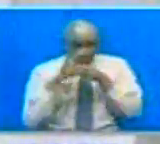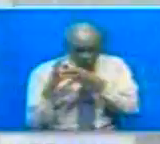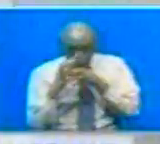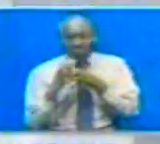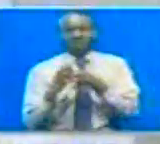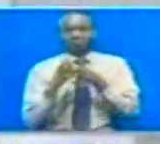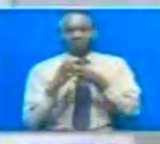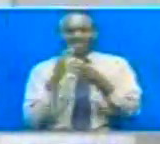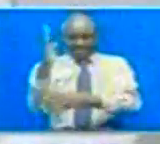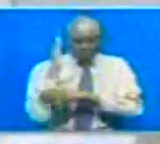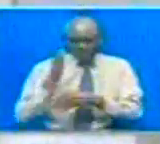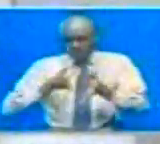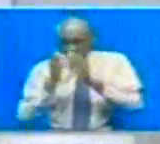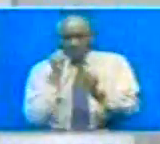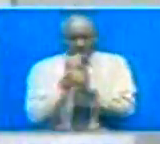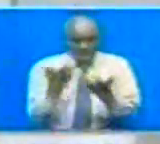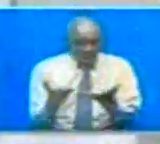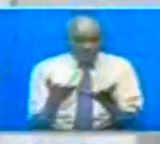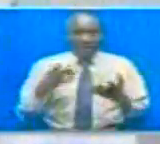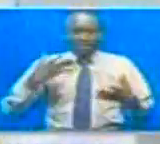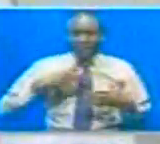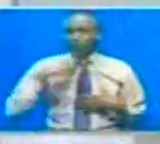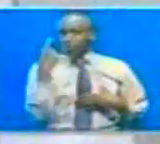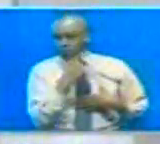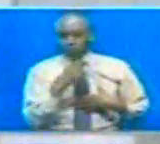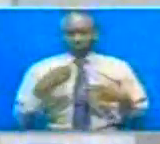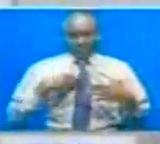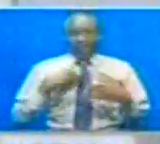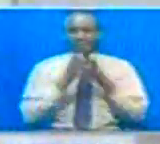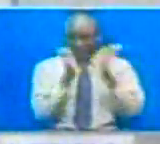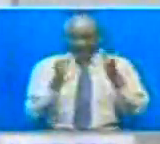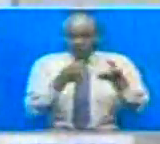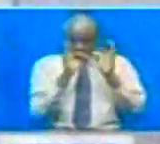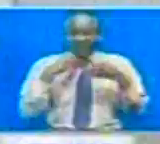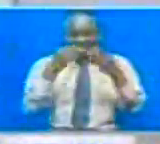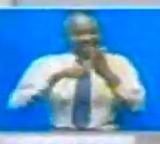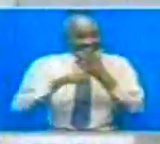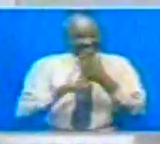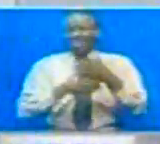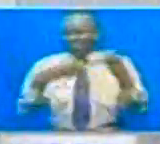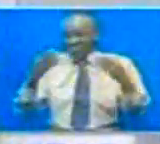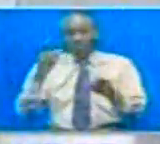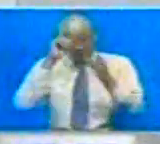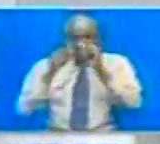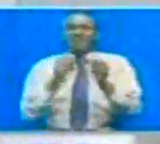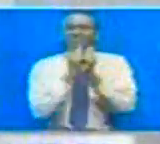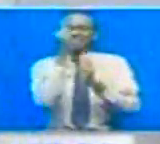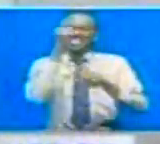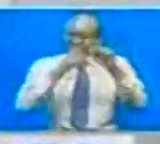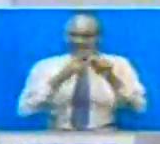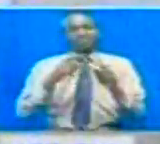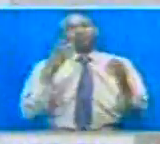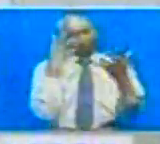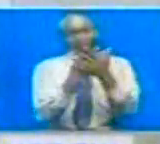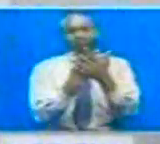efforts. Public officials found guilty of issuing ID cards irregularly can get up to 15-year jail terms.